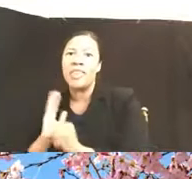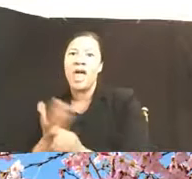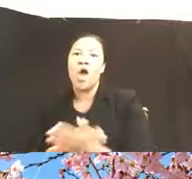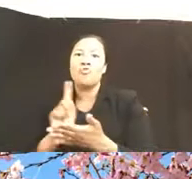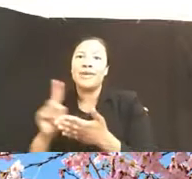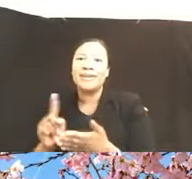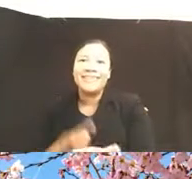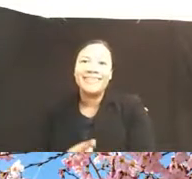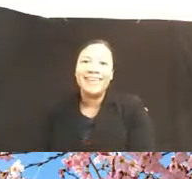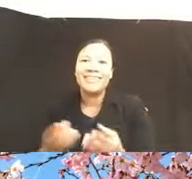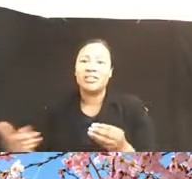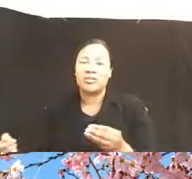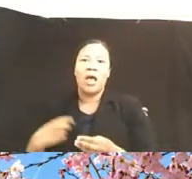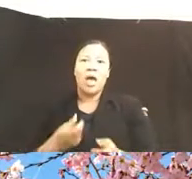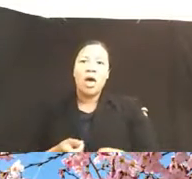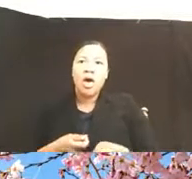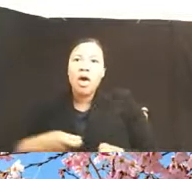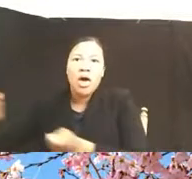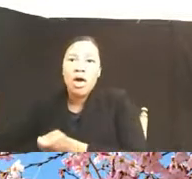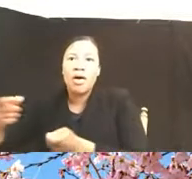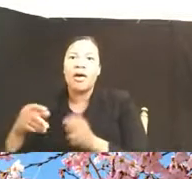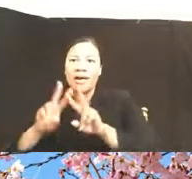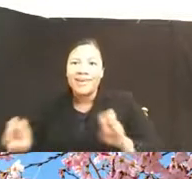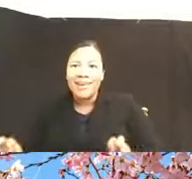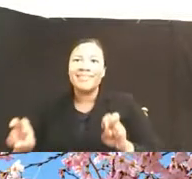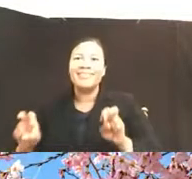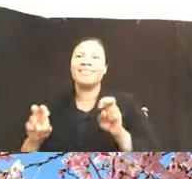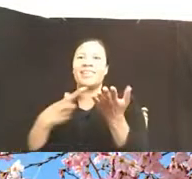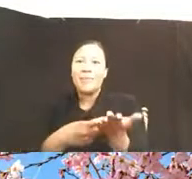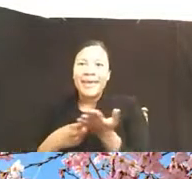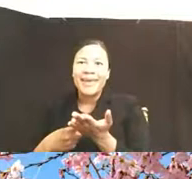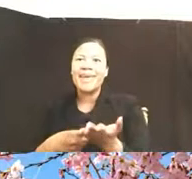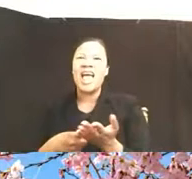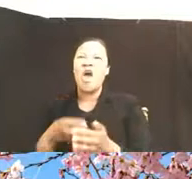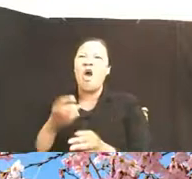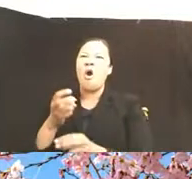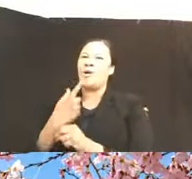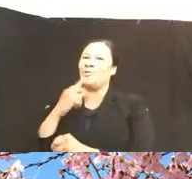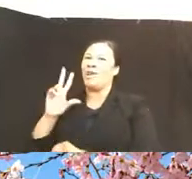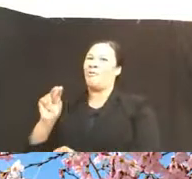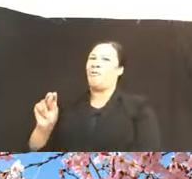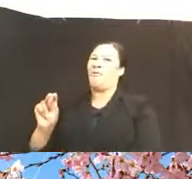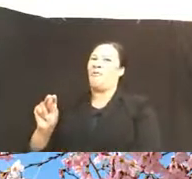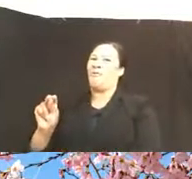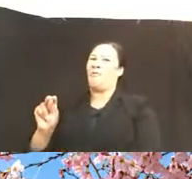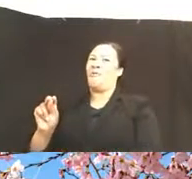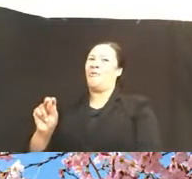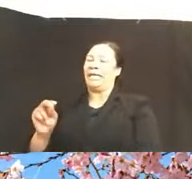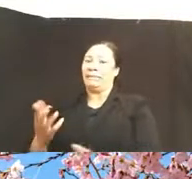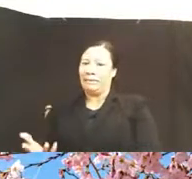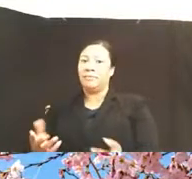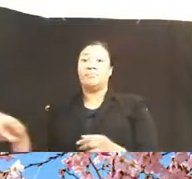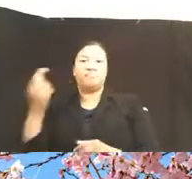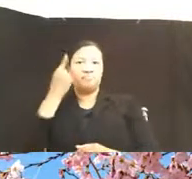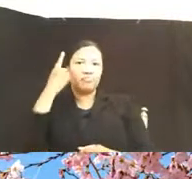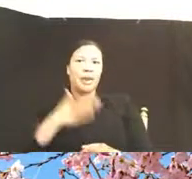in analysis, sometimes debate, to make it hard enough for me to really say no. And she understood what I